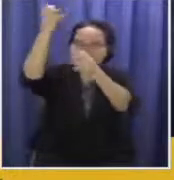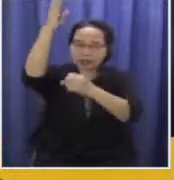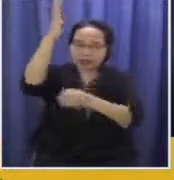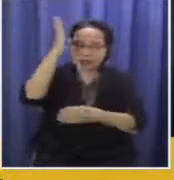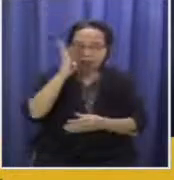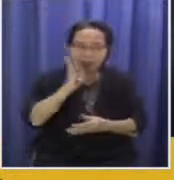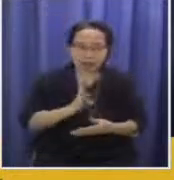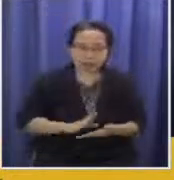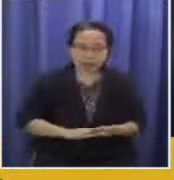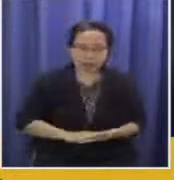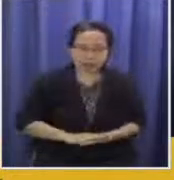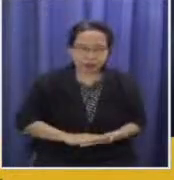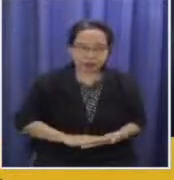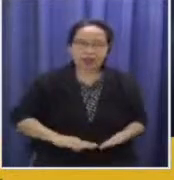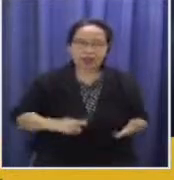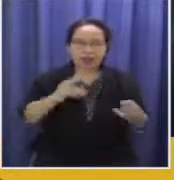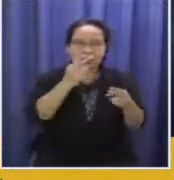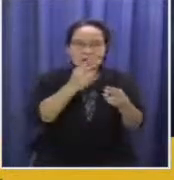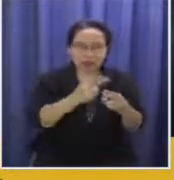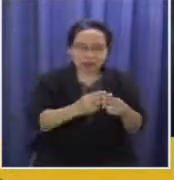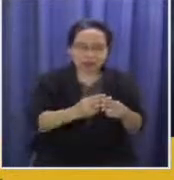Our Father Almighty,